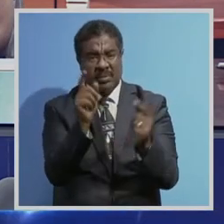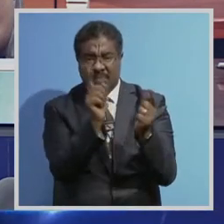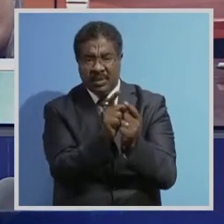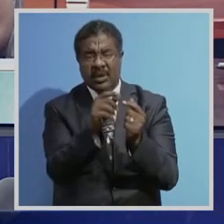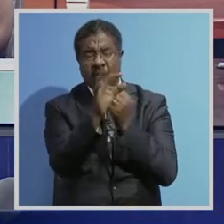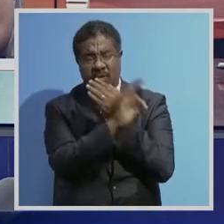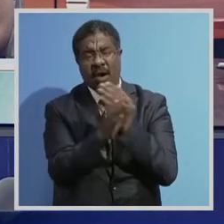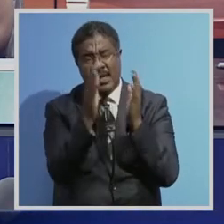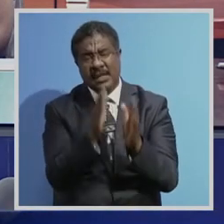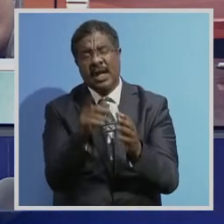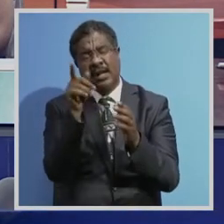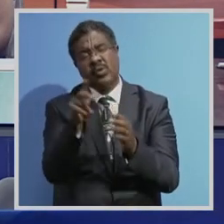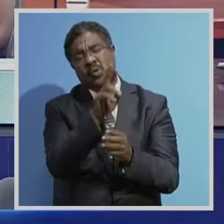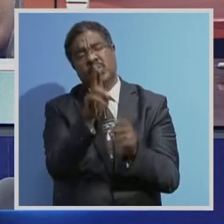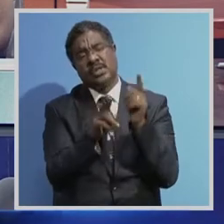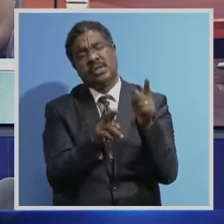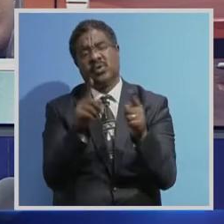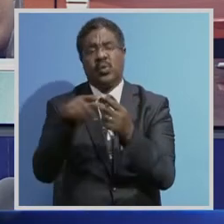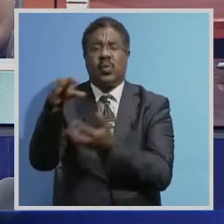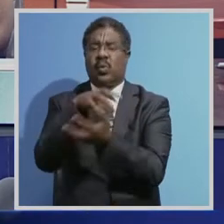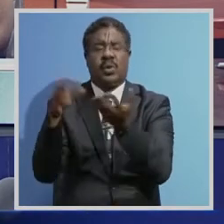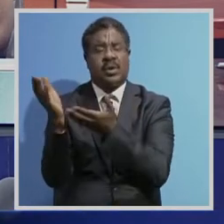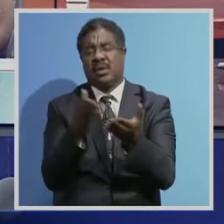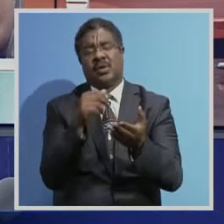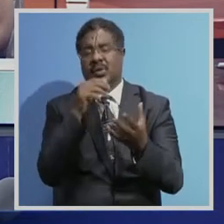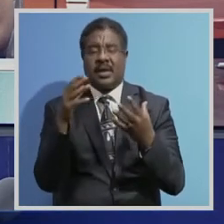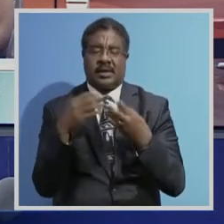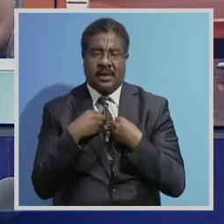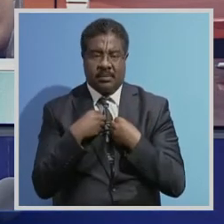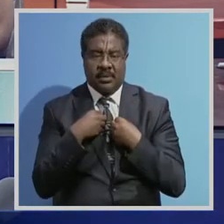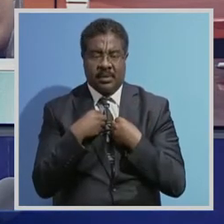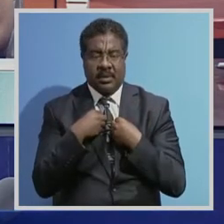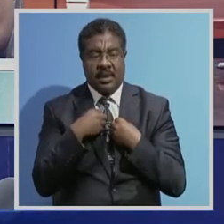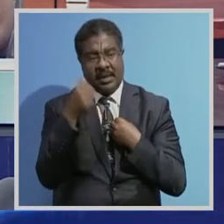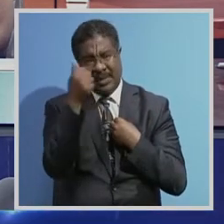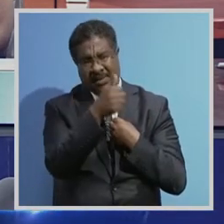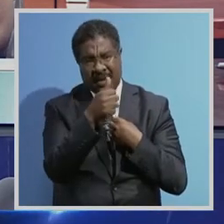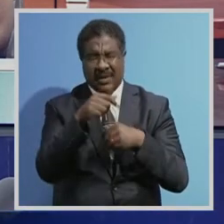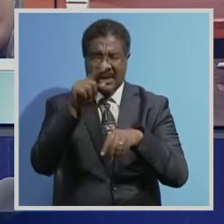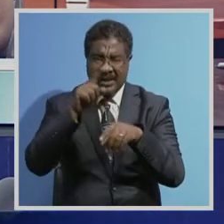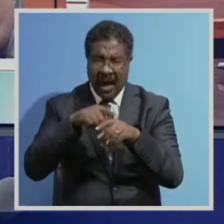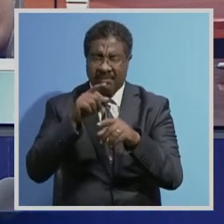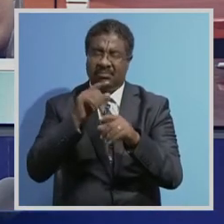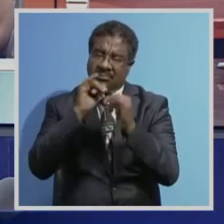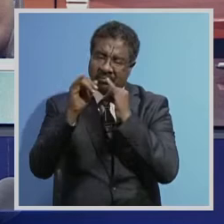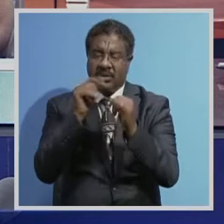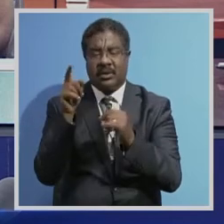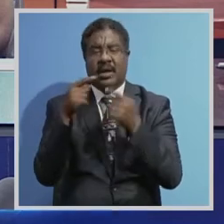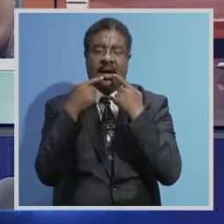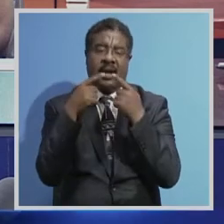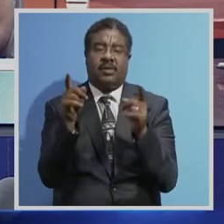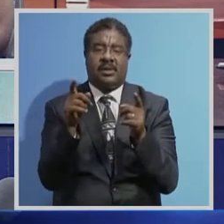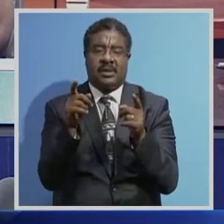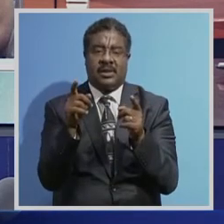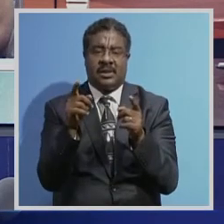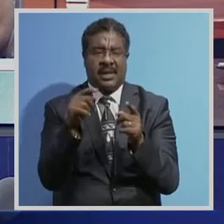the peaceful environment the country has always enjoyed. Minister Kampyongo said this in Lusaka today during a media briefing. And Mr. Kampyongo has refuted claims